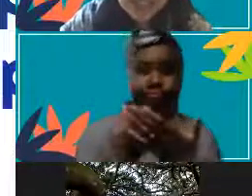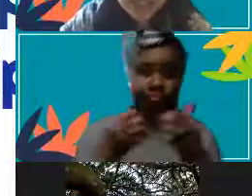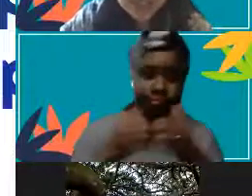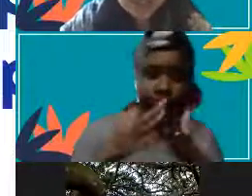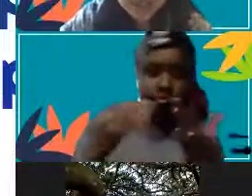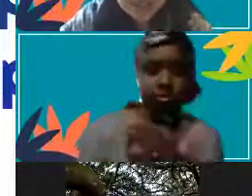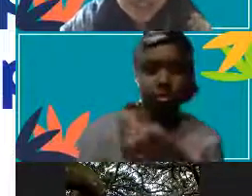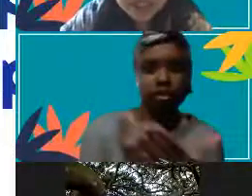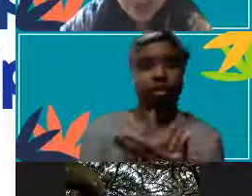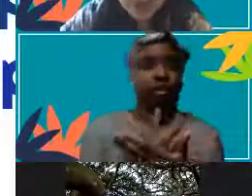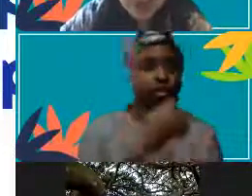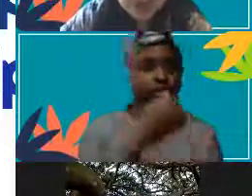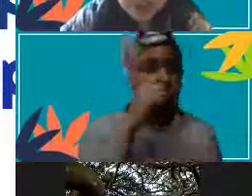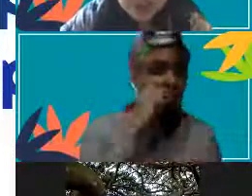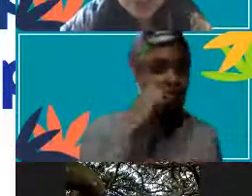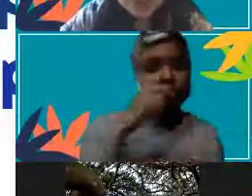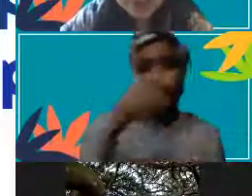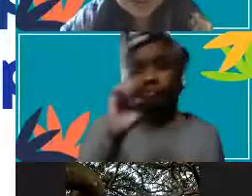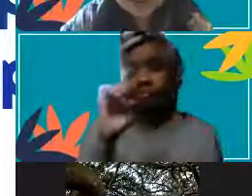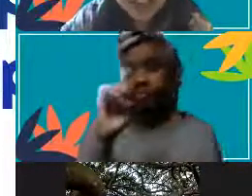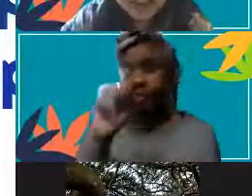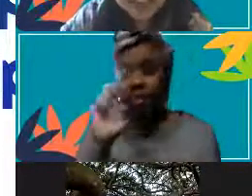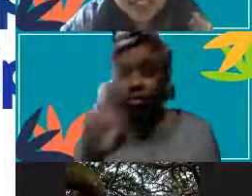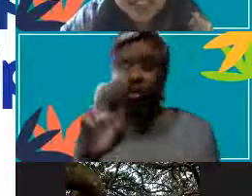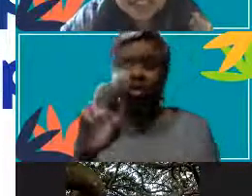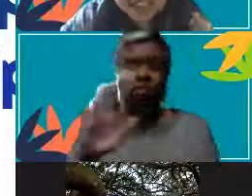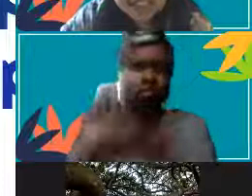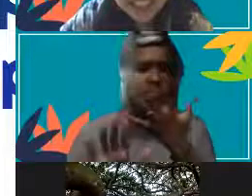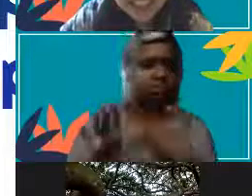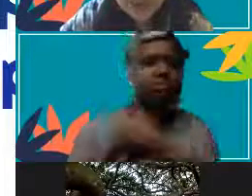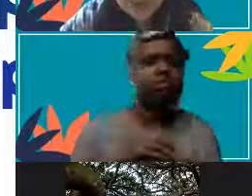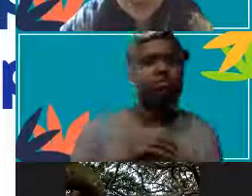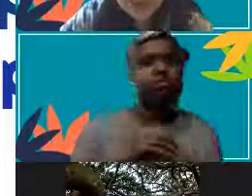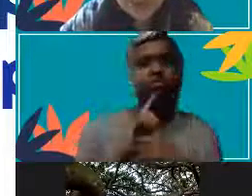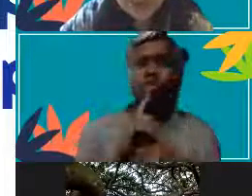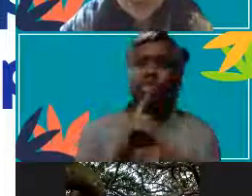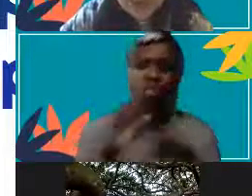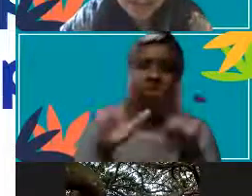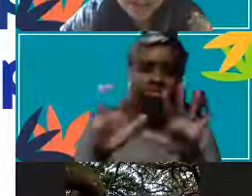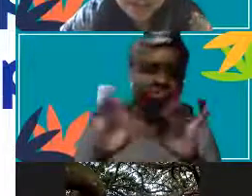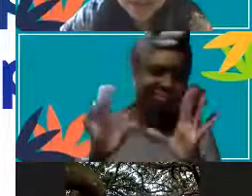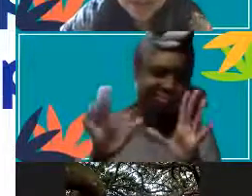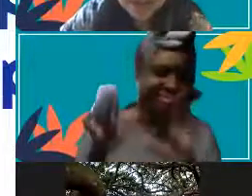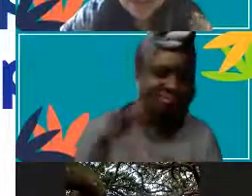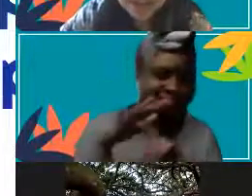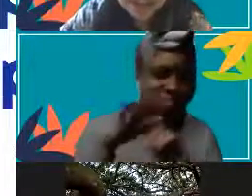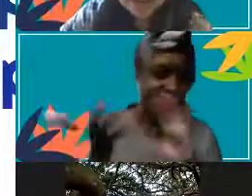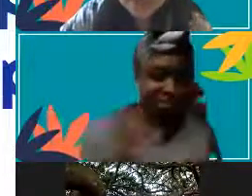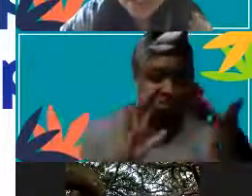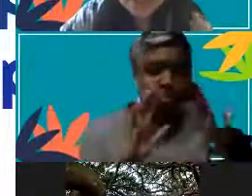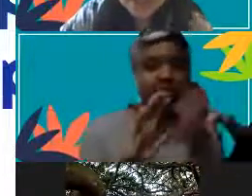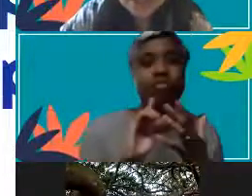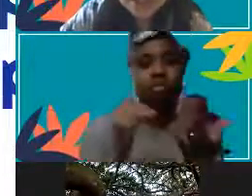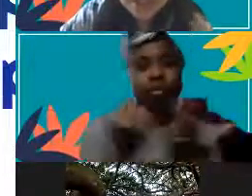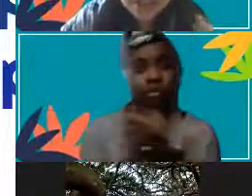gender and racial justice would do to curb the climate crisis and for economic recovery in